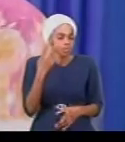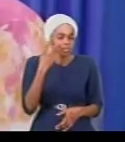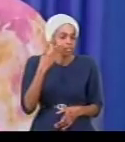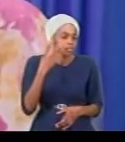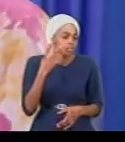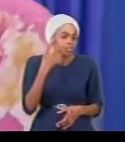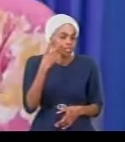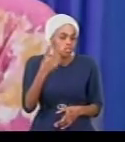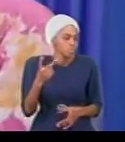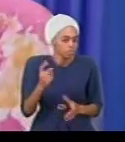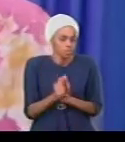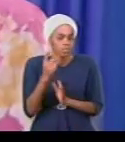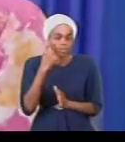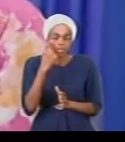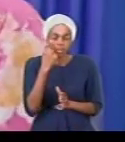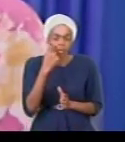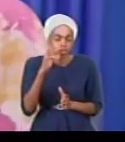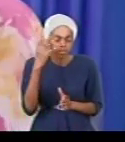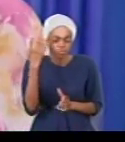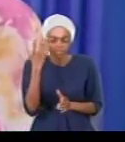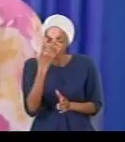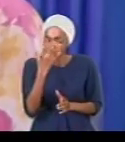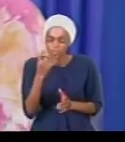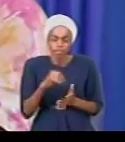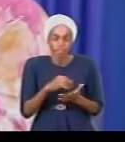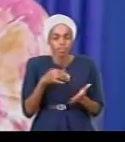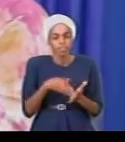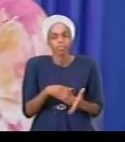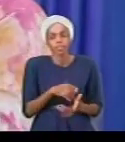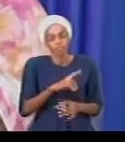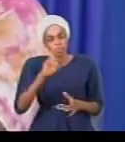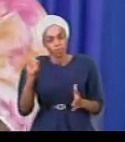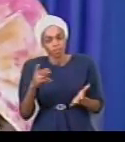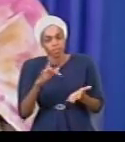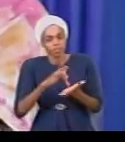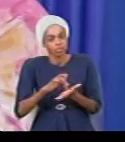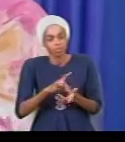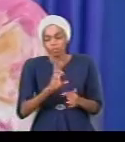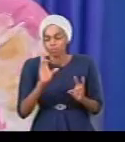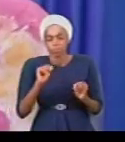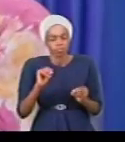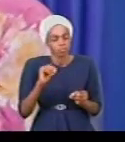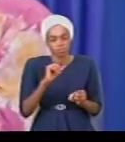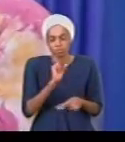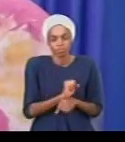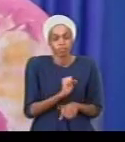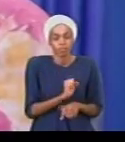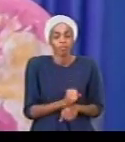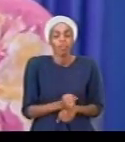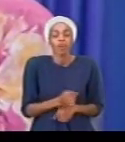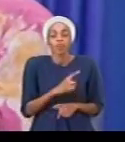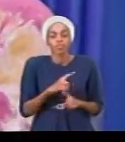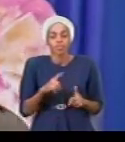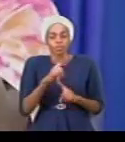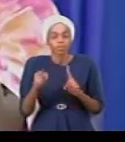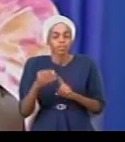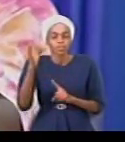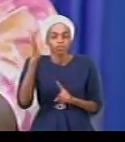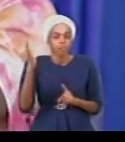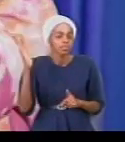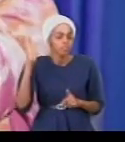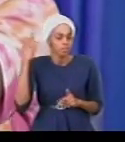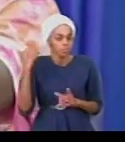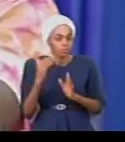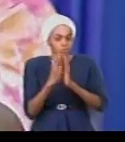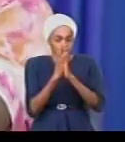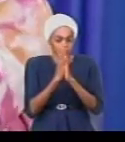But when pastor was not praying this night and saying that healing of eyes, that she put her hand in the place that is painless, when he was not praying for the healing of